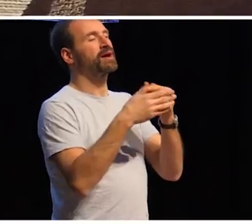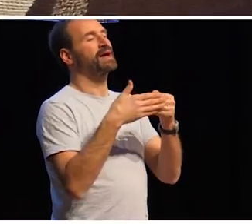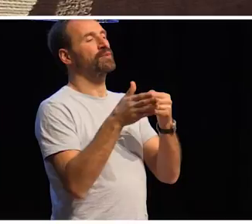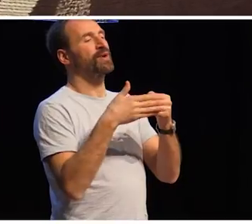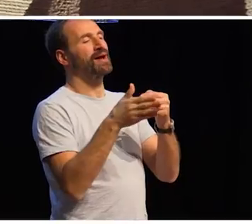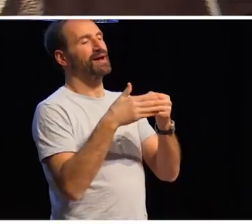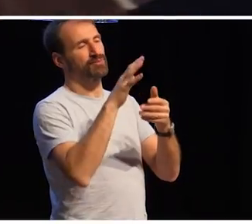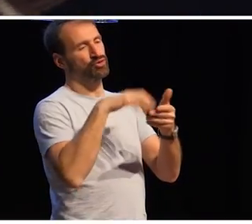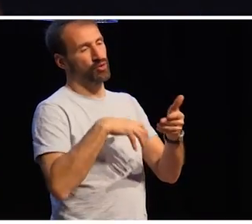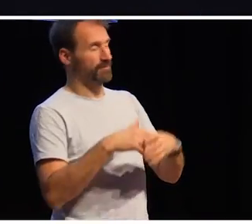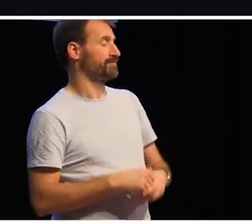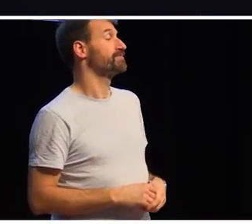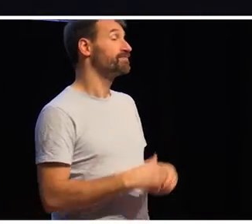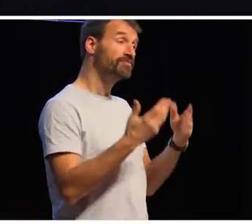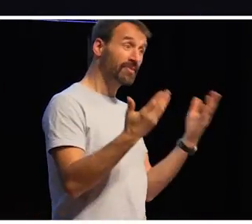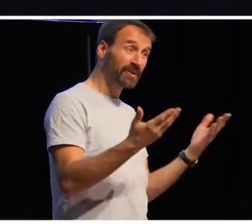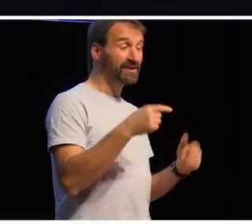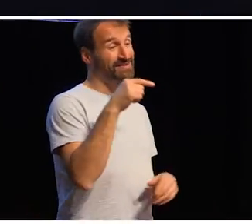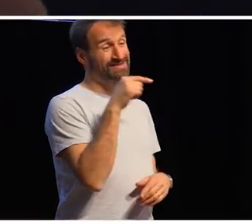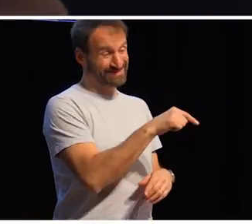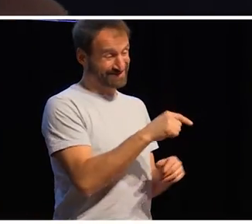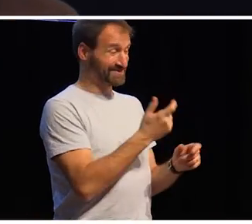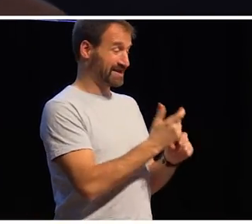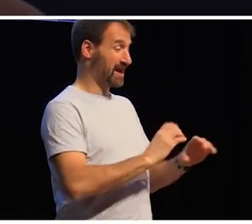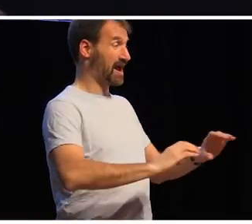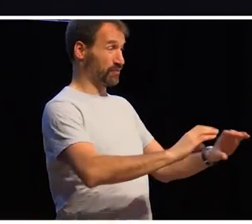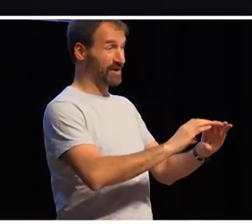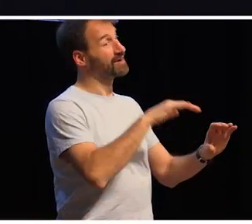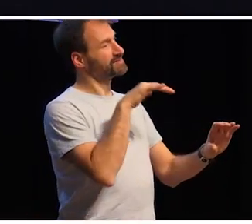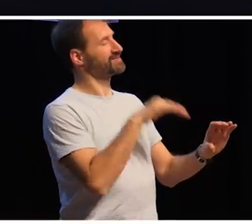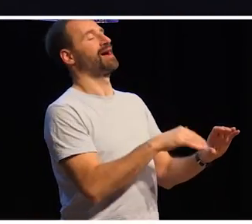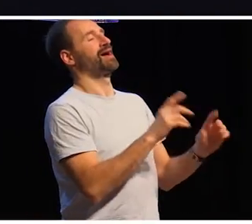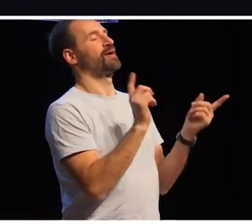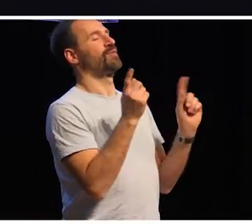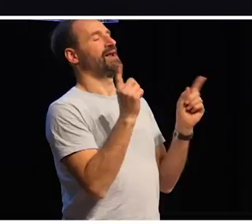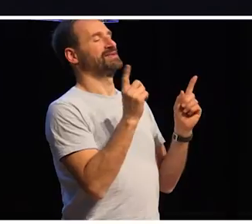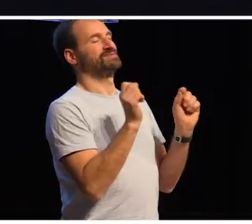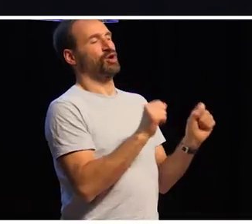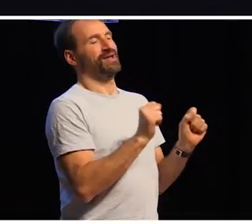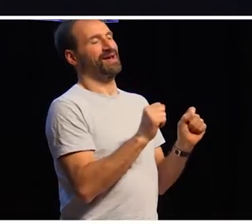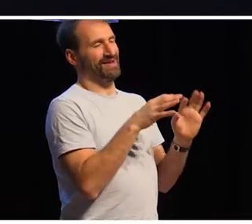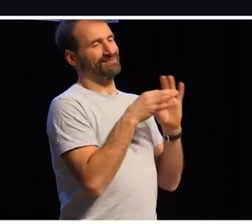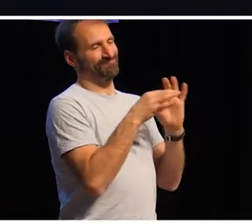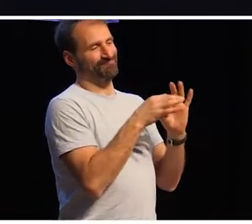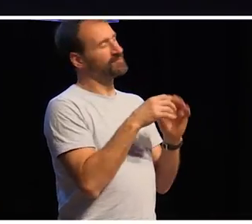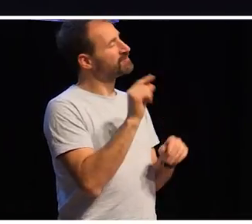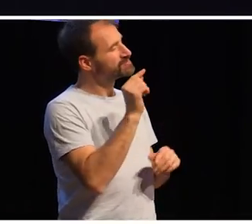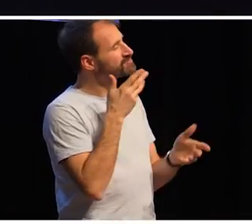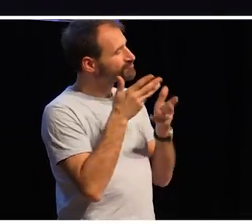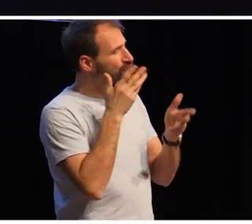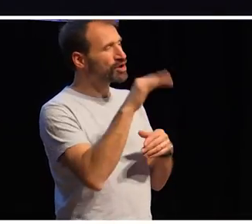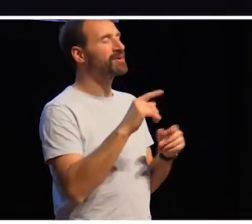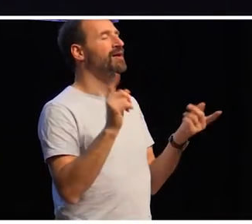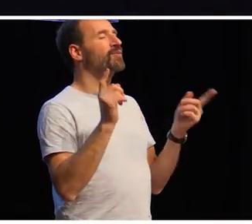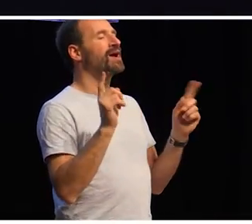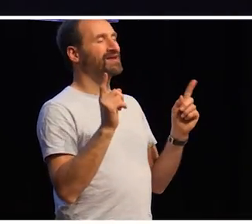So this hardware specifically has wireless capabilities on it. So let me talk a little bit about wireless capability, because I find